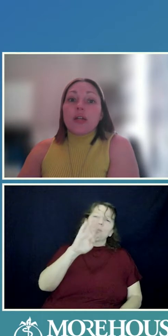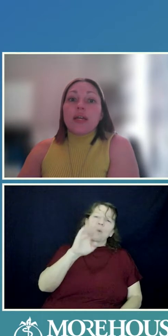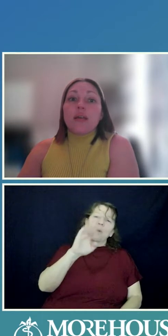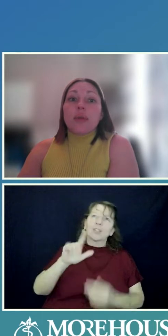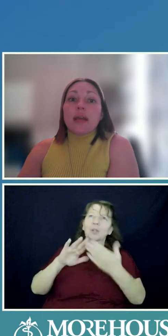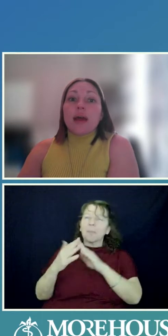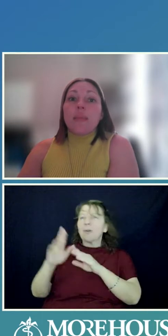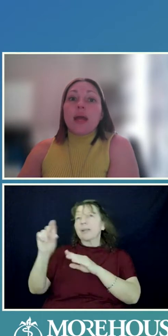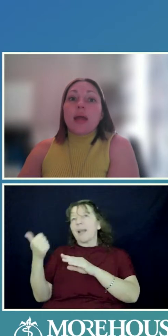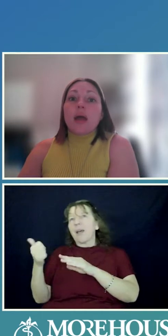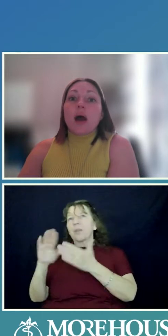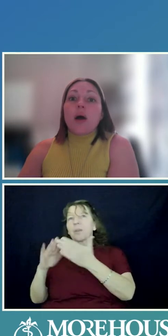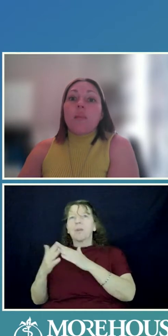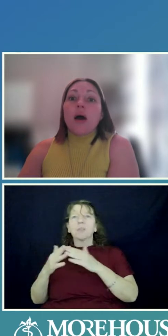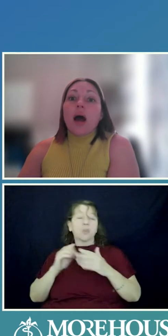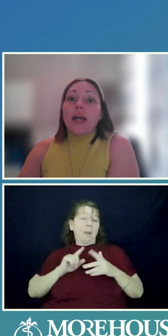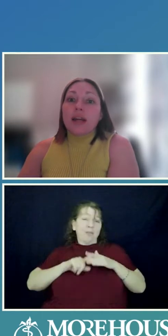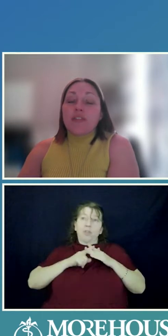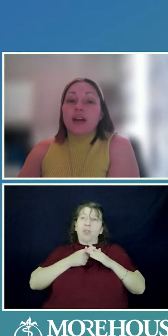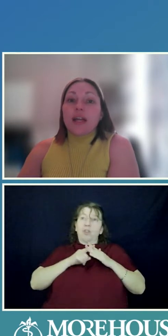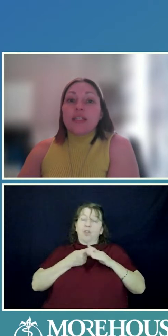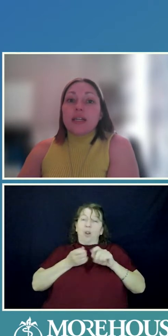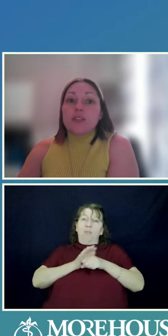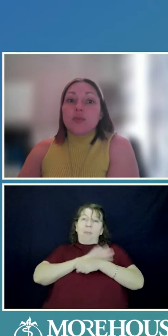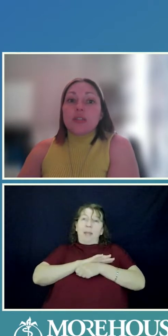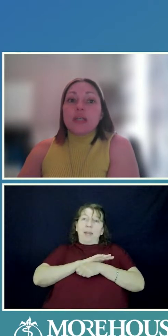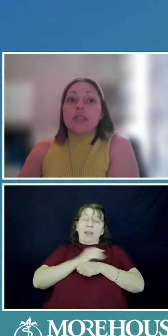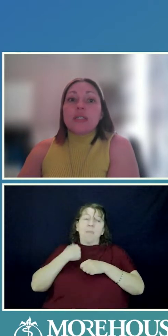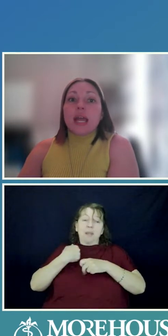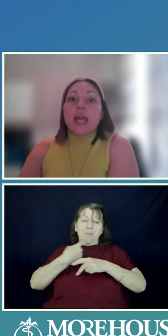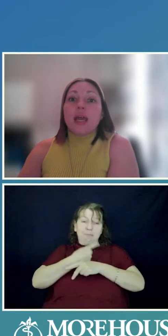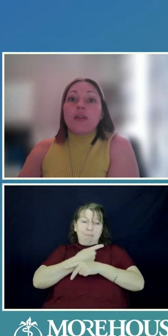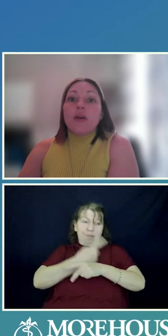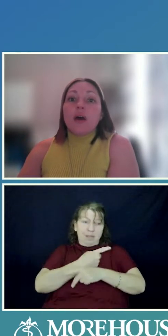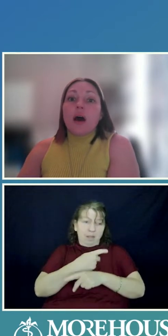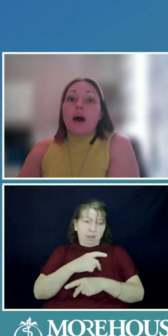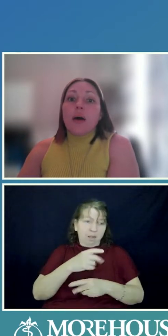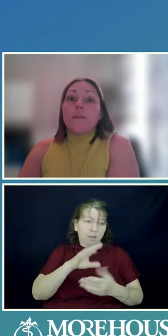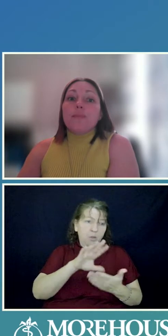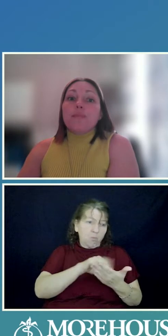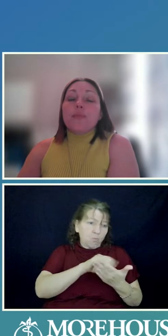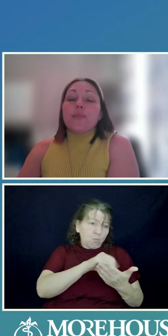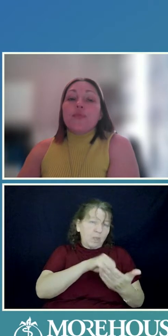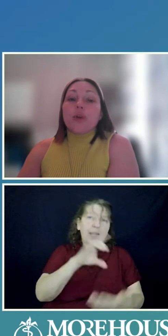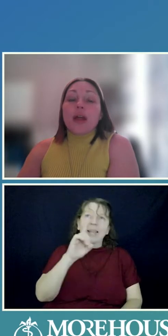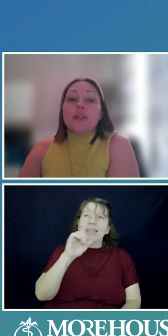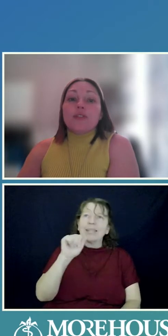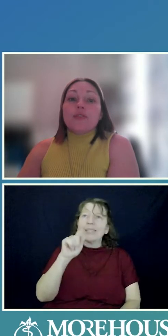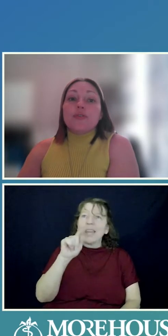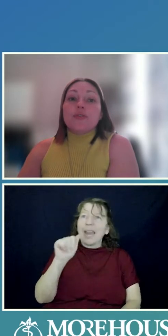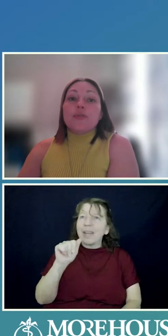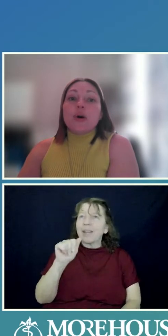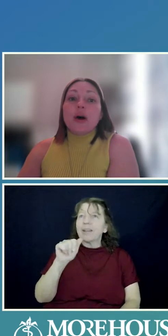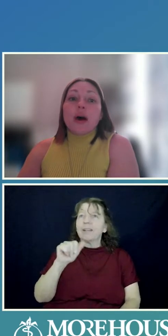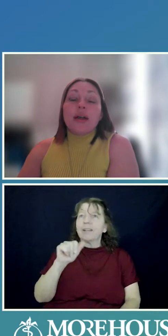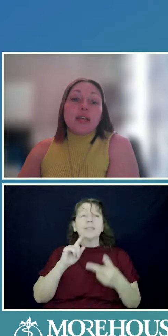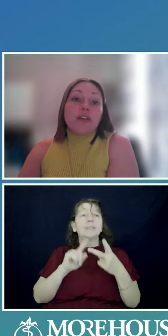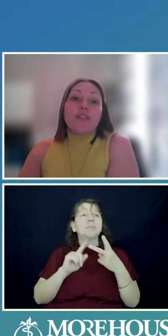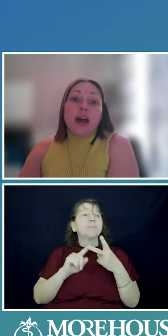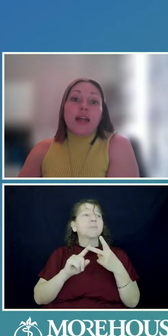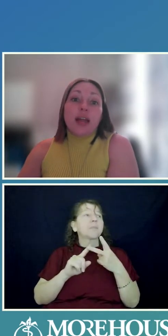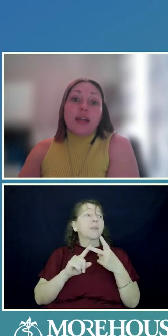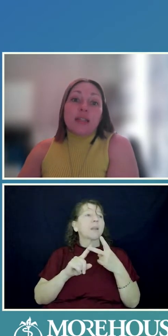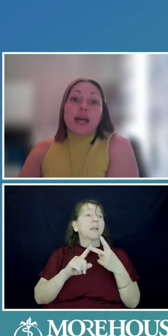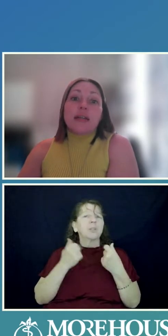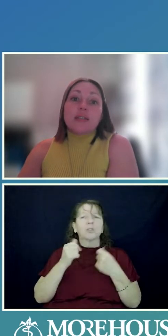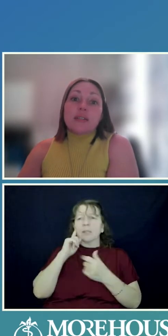very early in the pandemic, identifying data sources and trying to